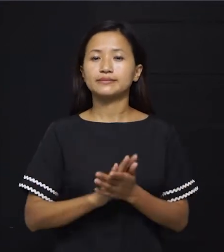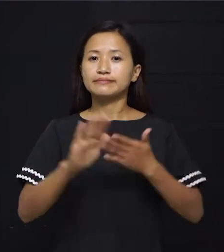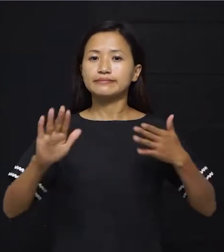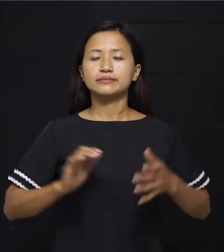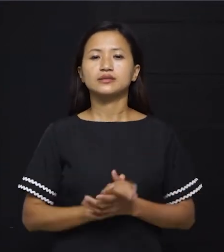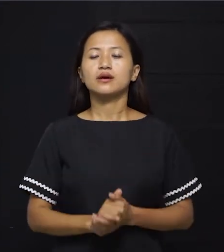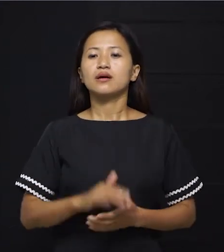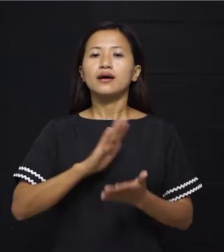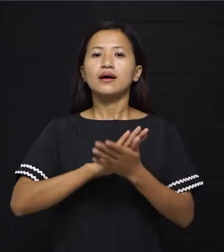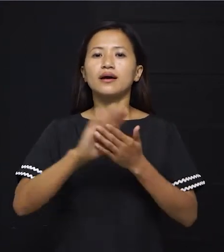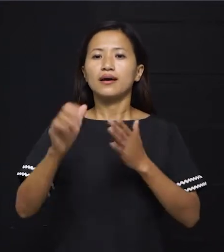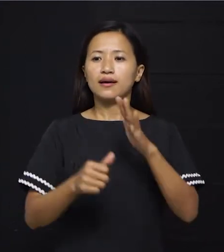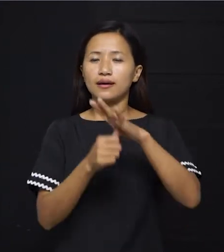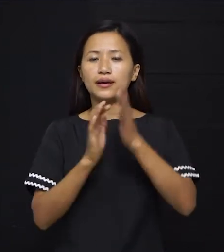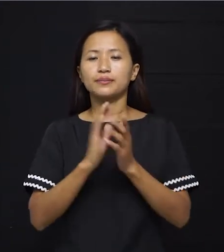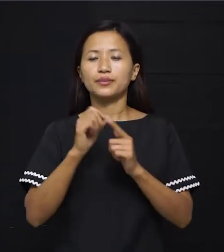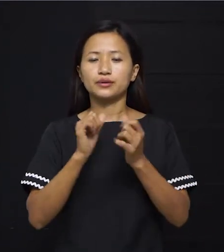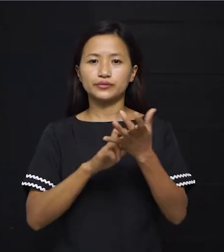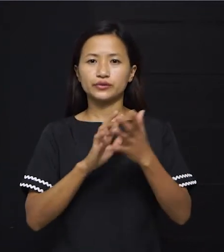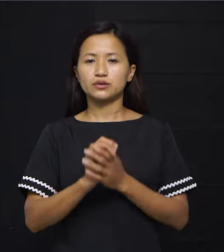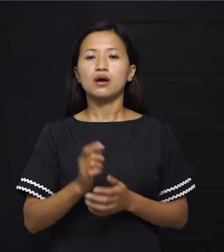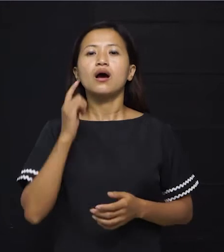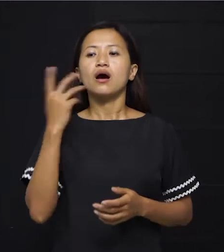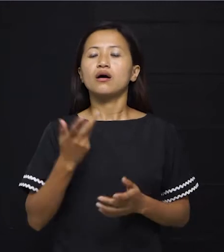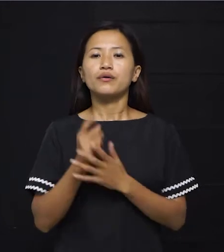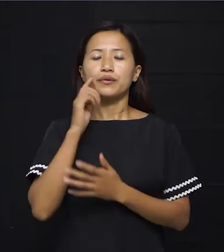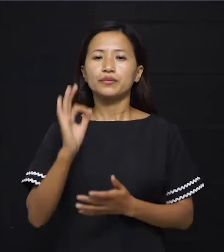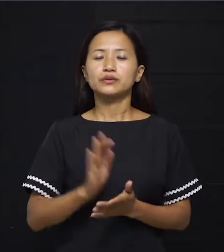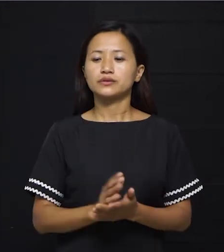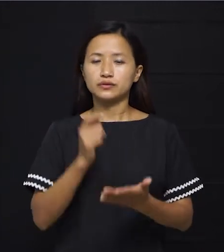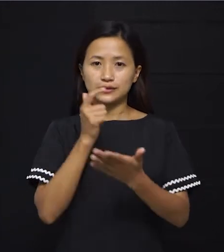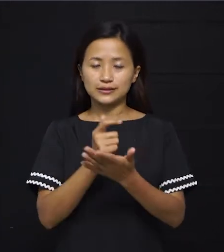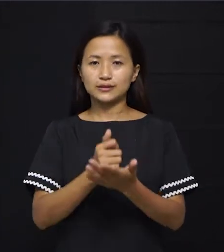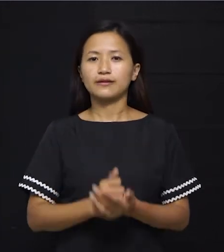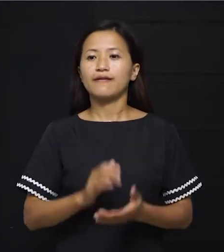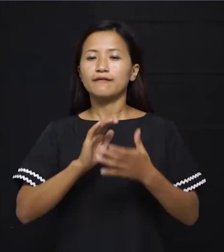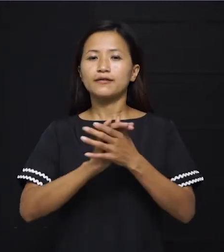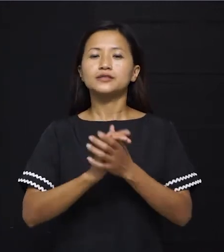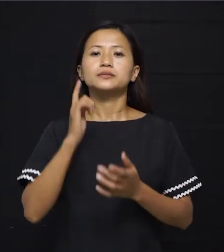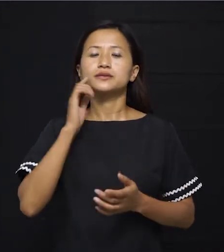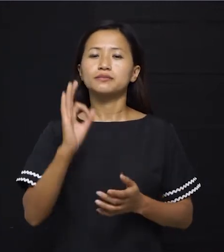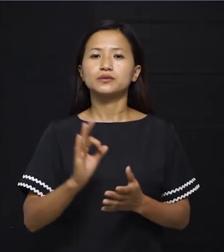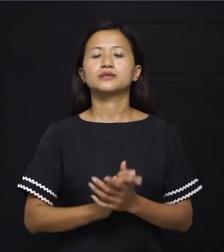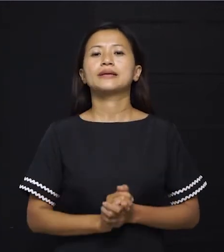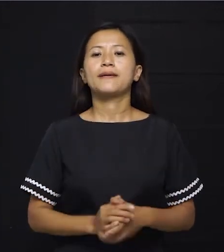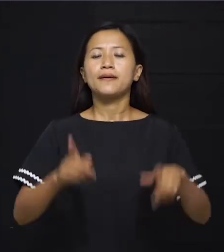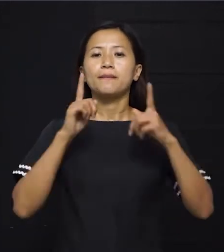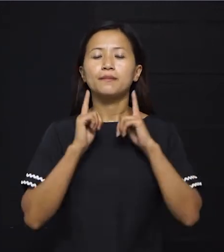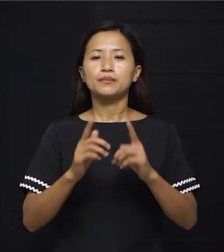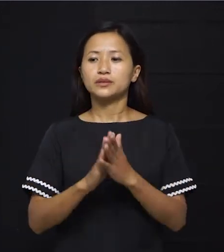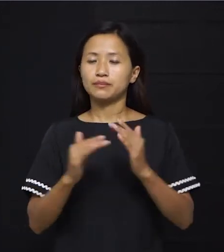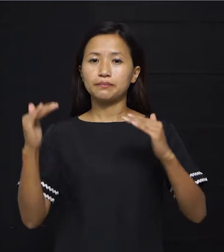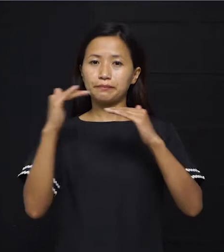of the head punch and how important it is to stand for justice. Friendship is important, but